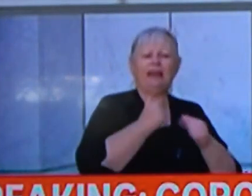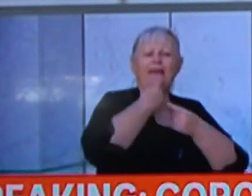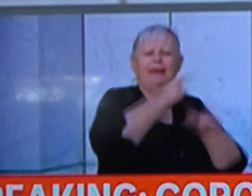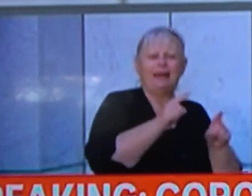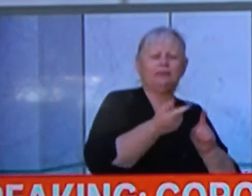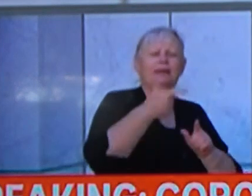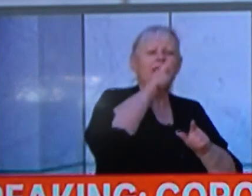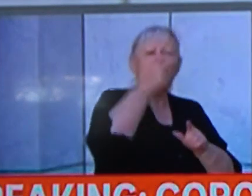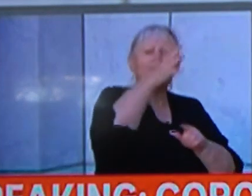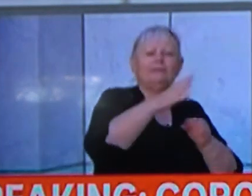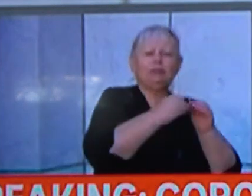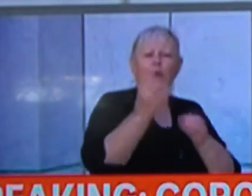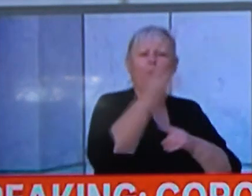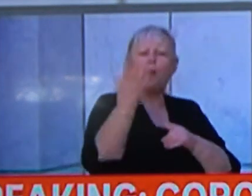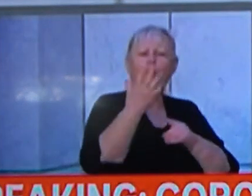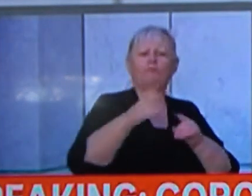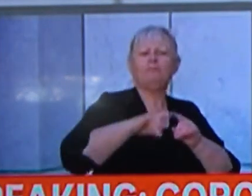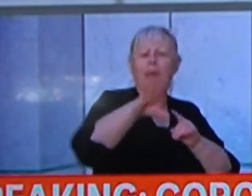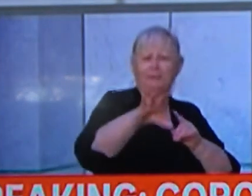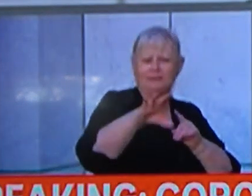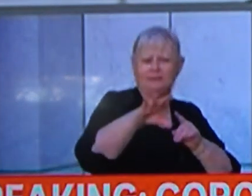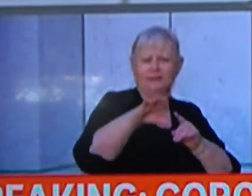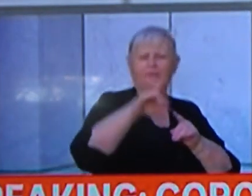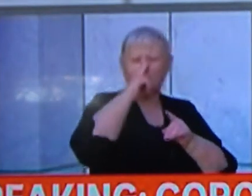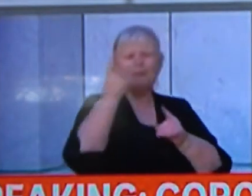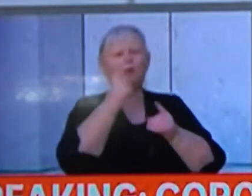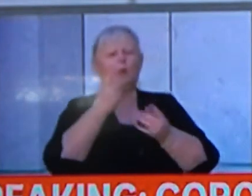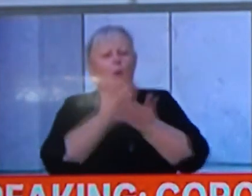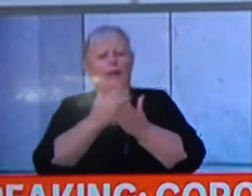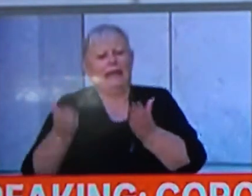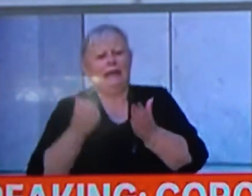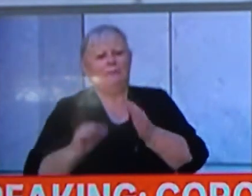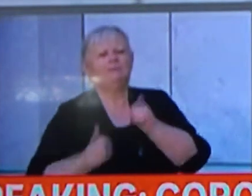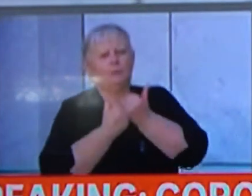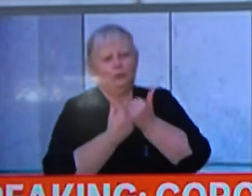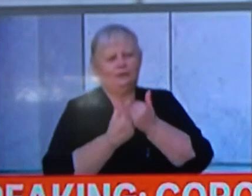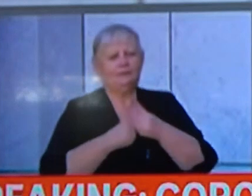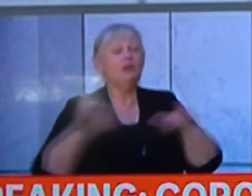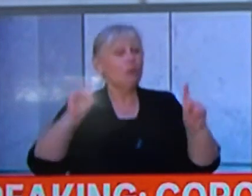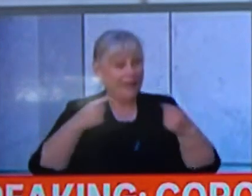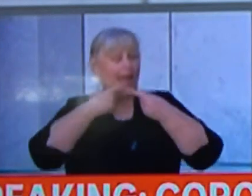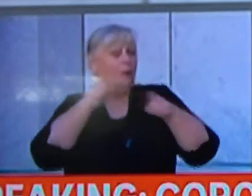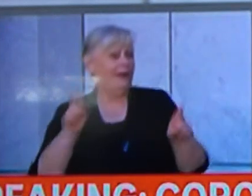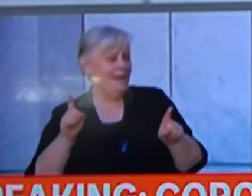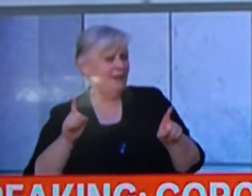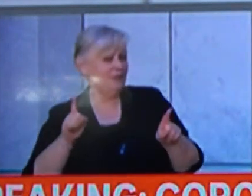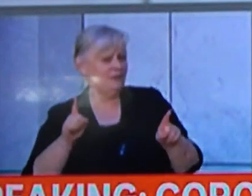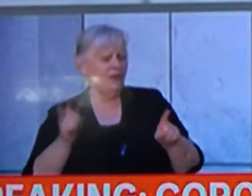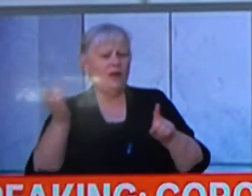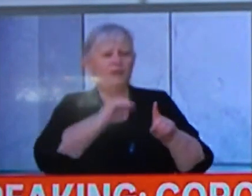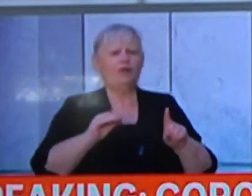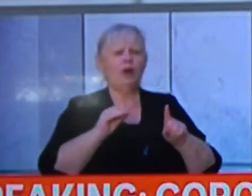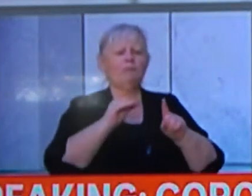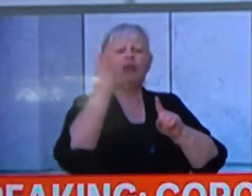a $750 payment for Australians on income support. Today we announce that from